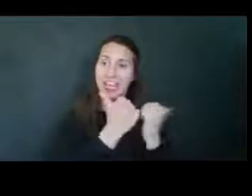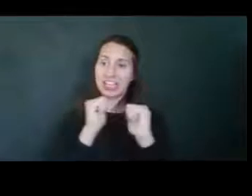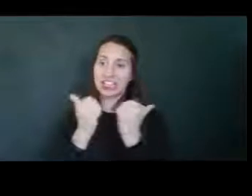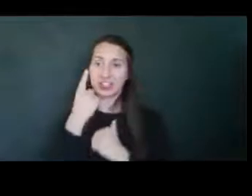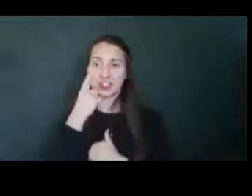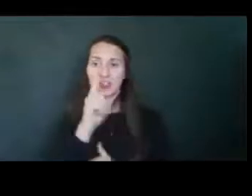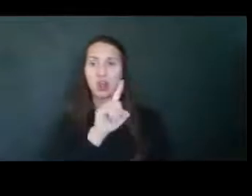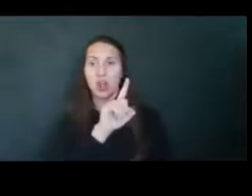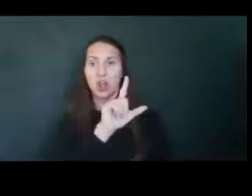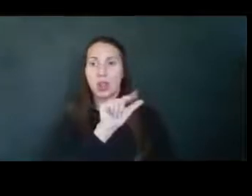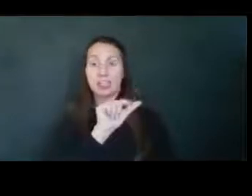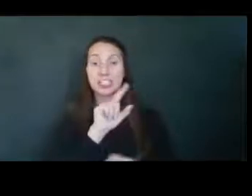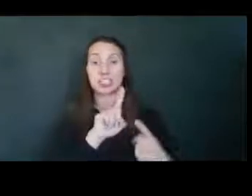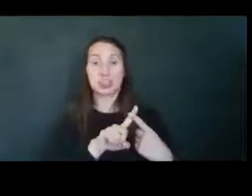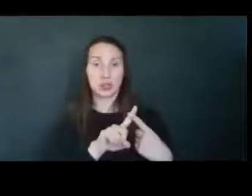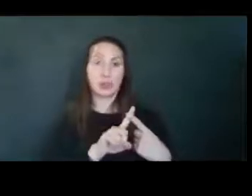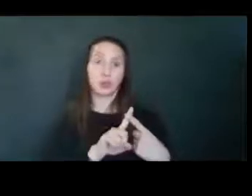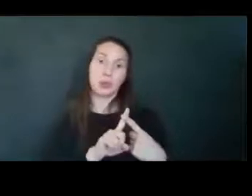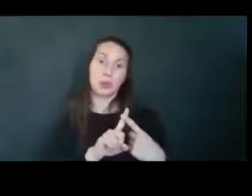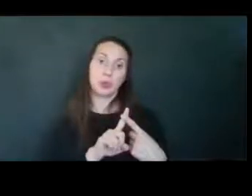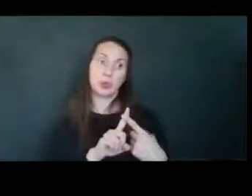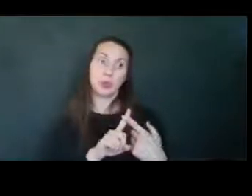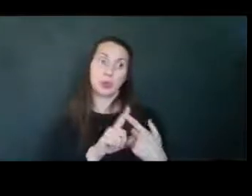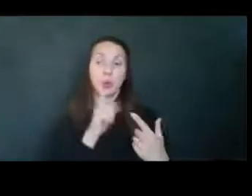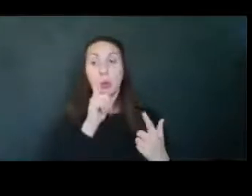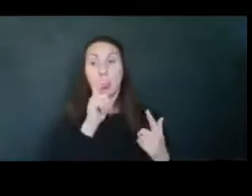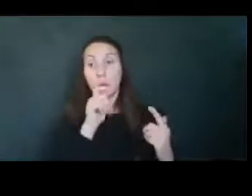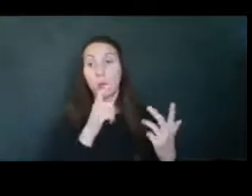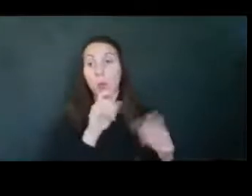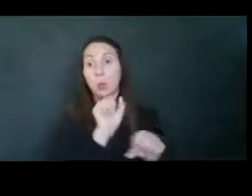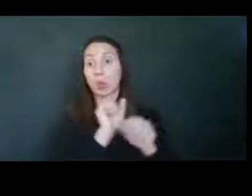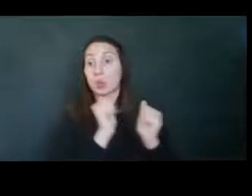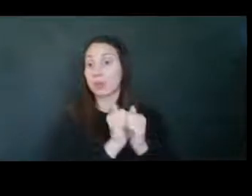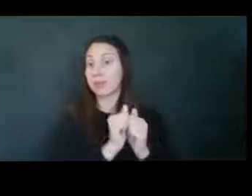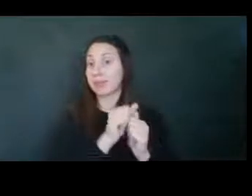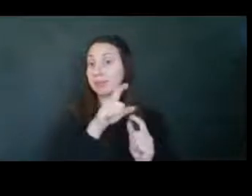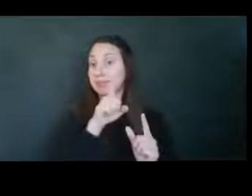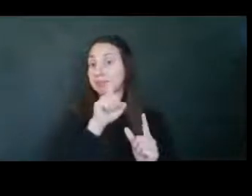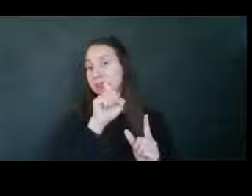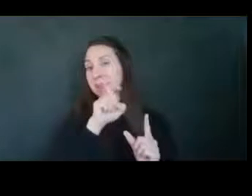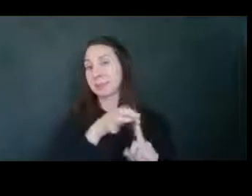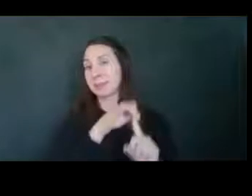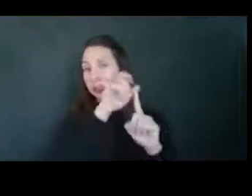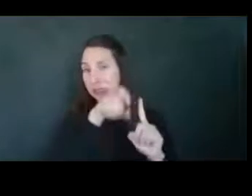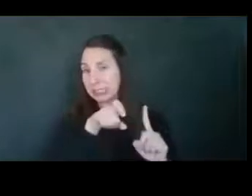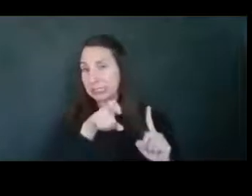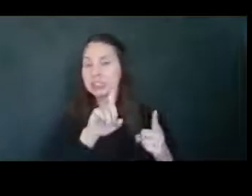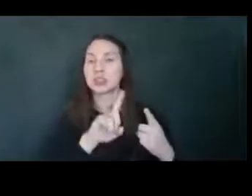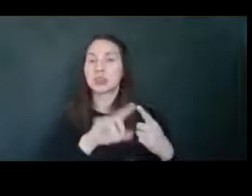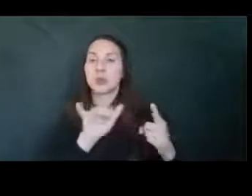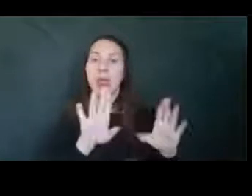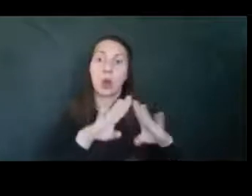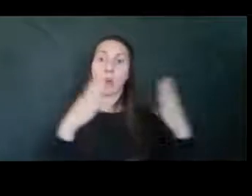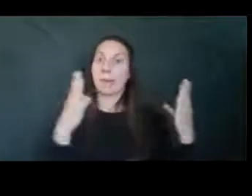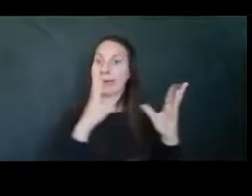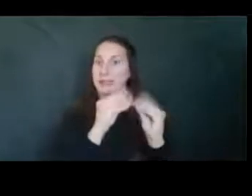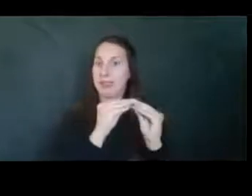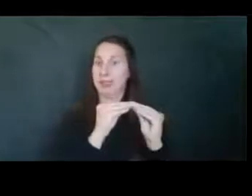needs to come to an opening meeting. We had about 55 people.